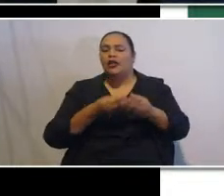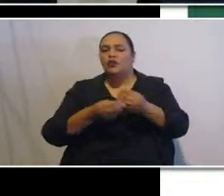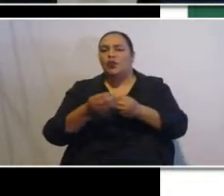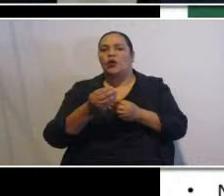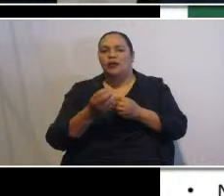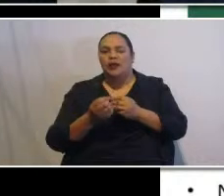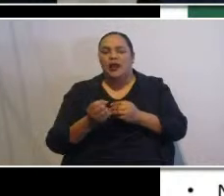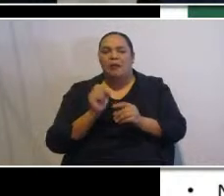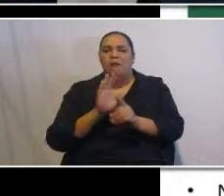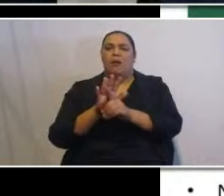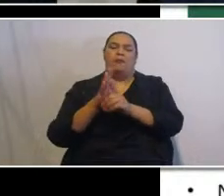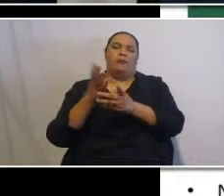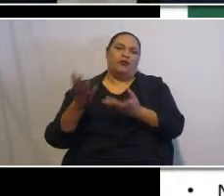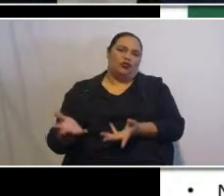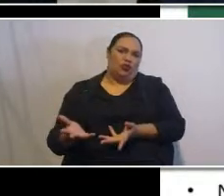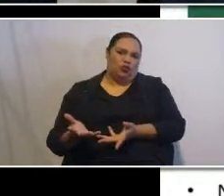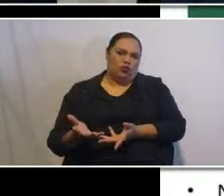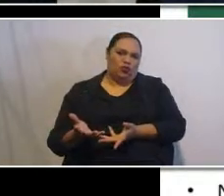hit with the CBAM.